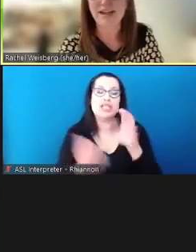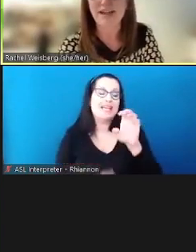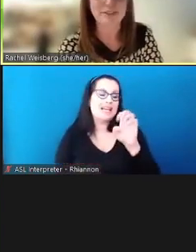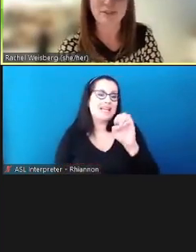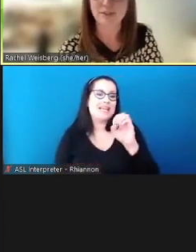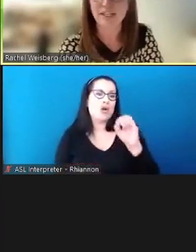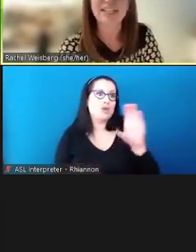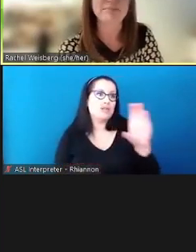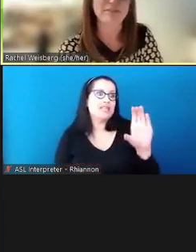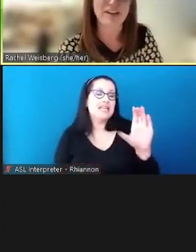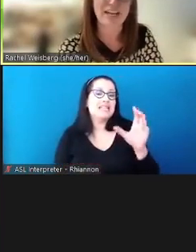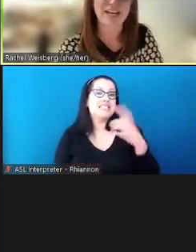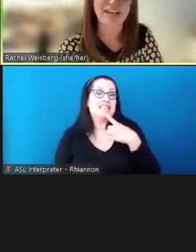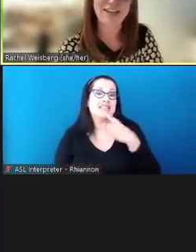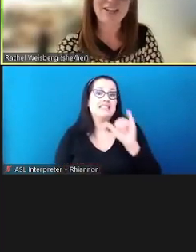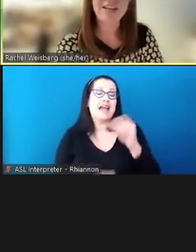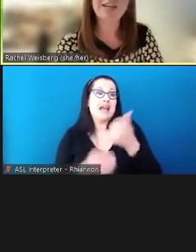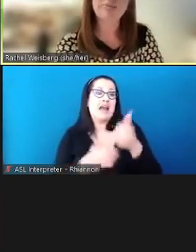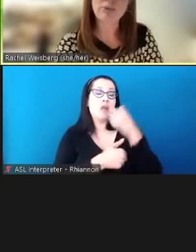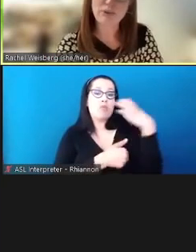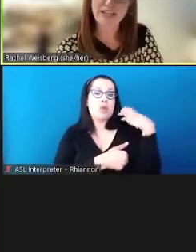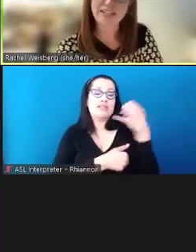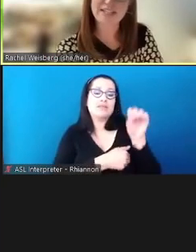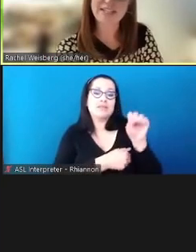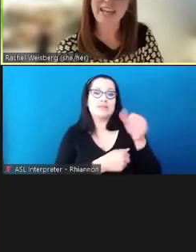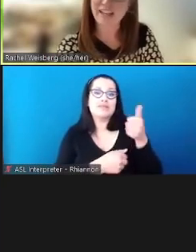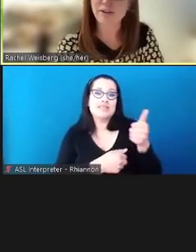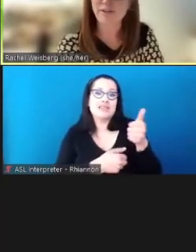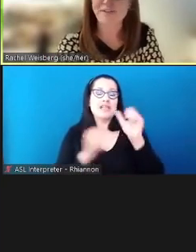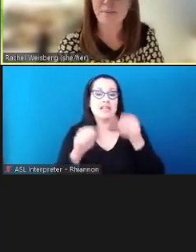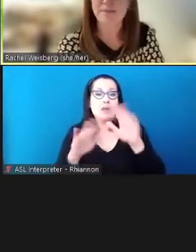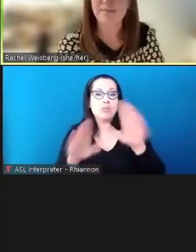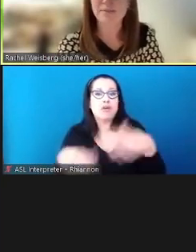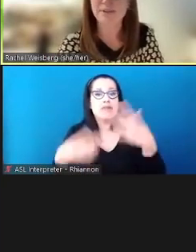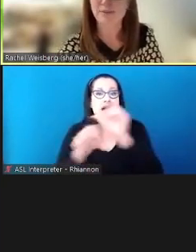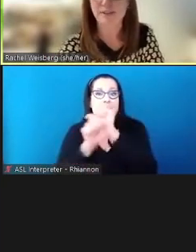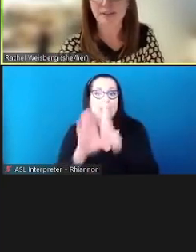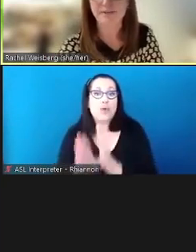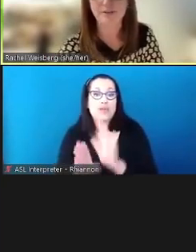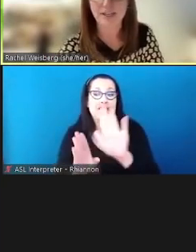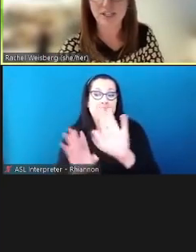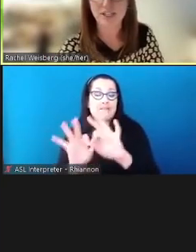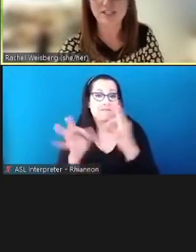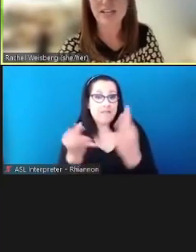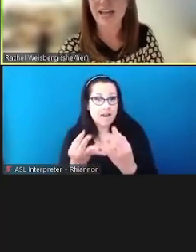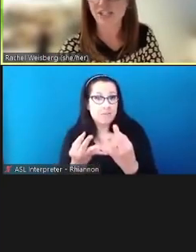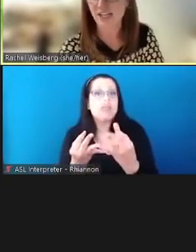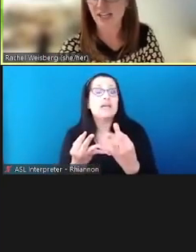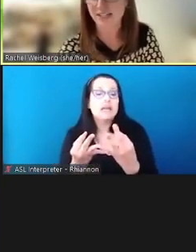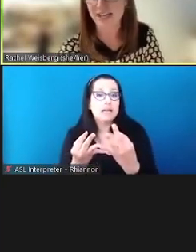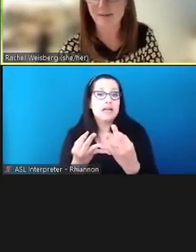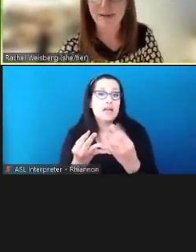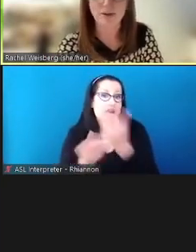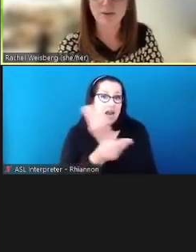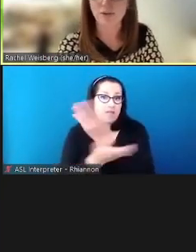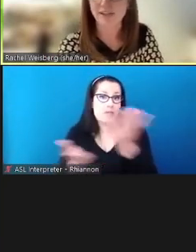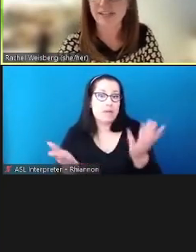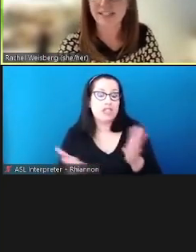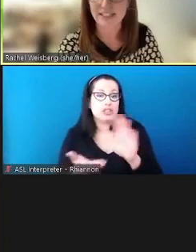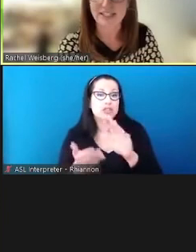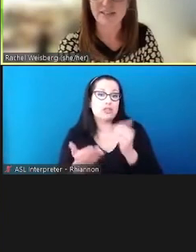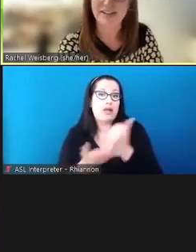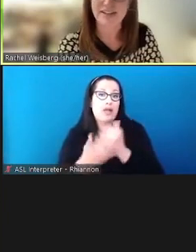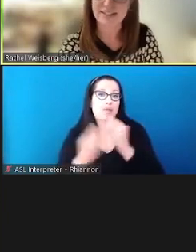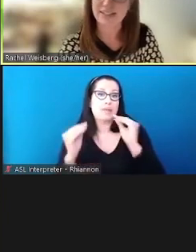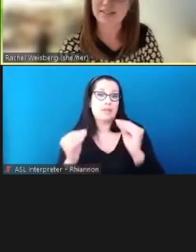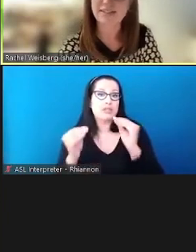employers absolutely can provide employees and their family members with information to educate them about